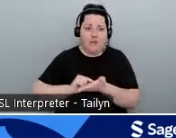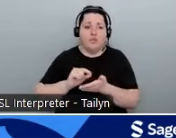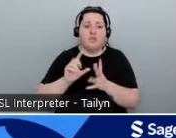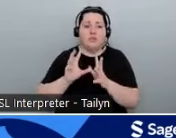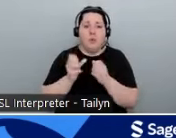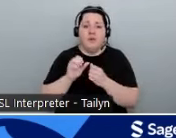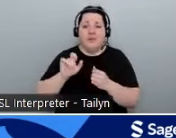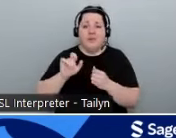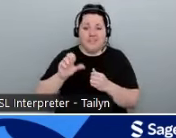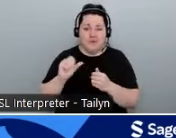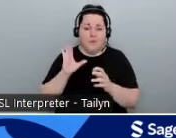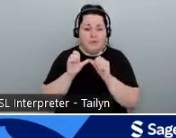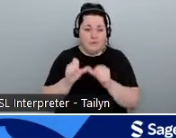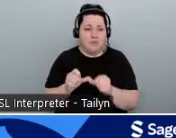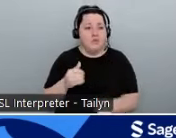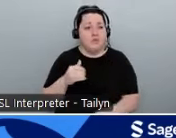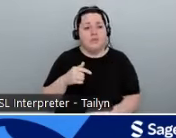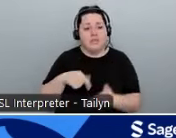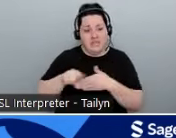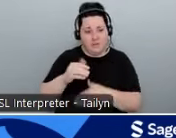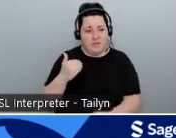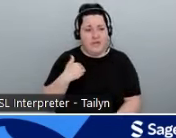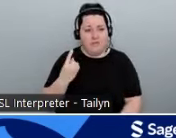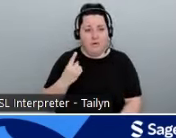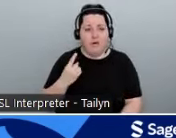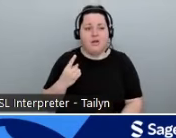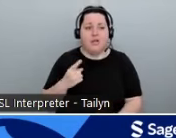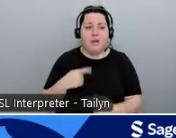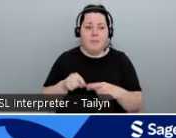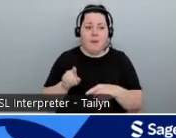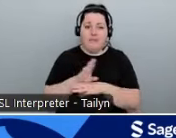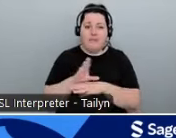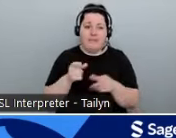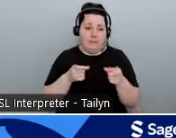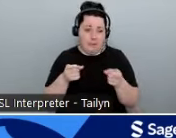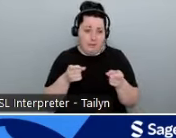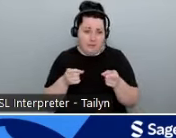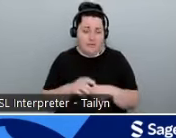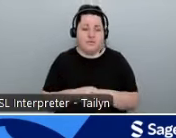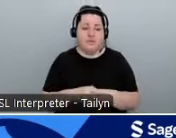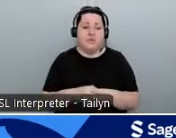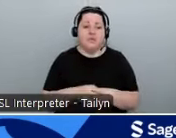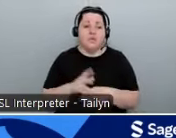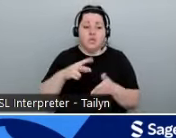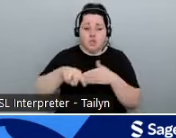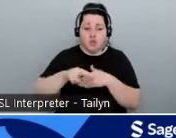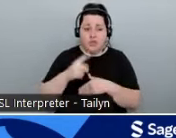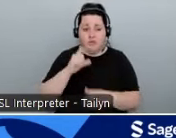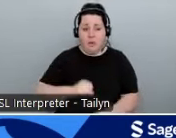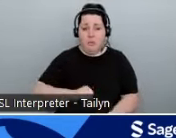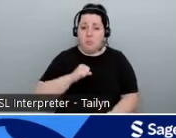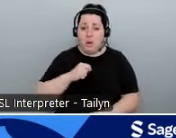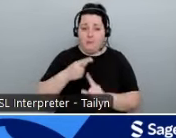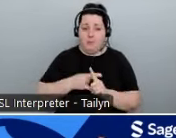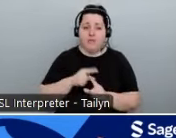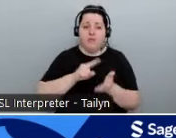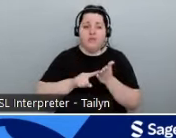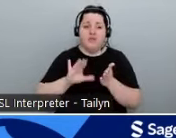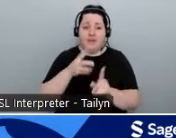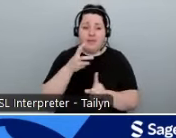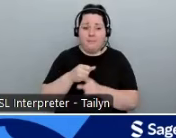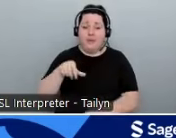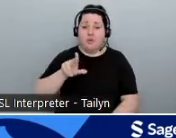on. So we have one next week on business and management, one in 2 weeks for Pride Month on research that impacts the queer community. So this